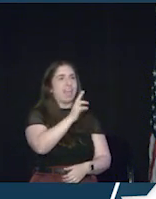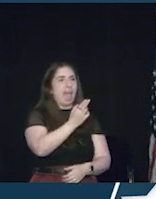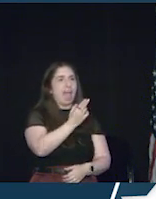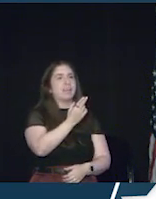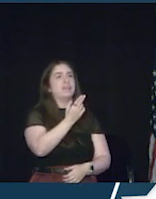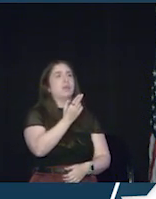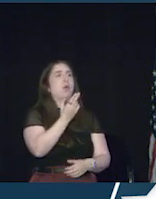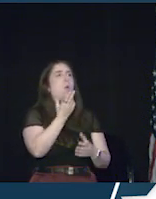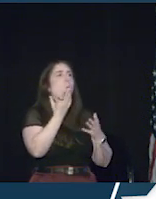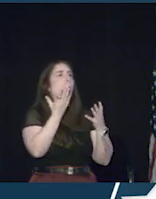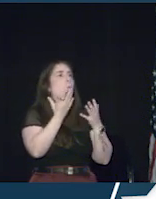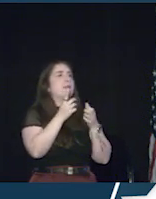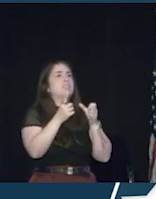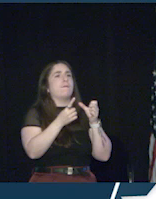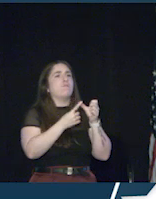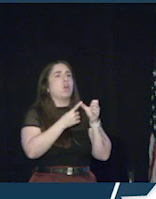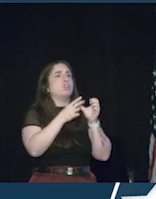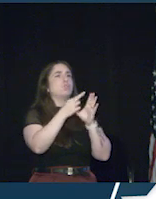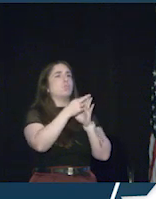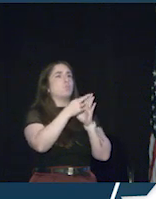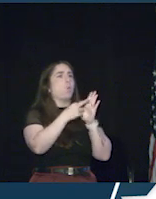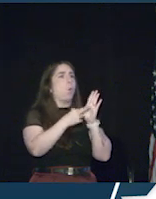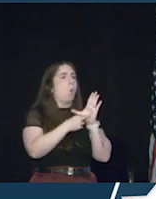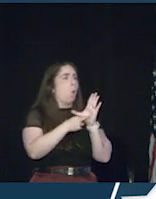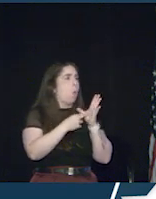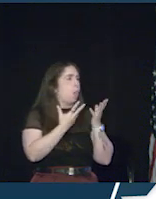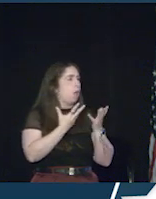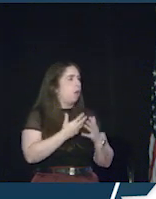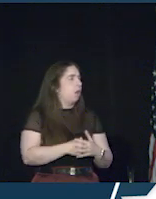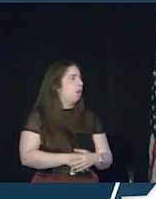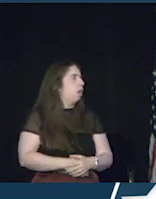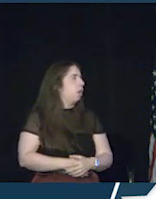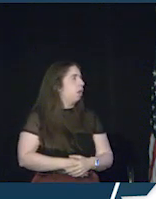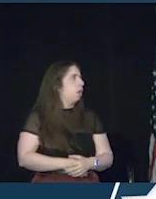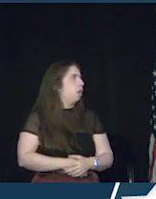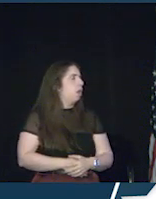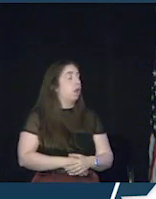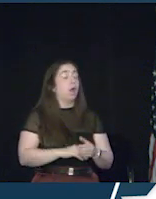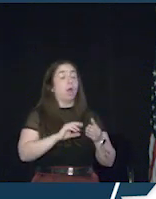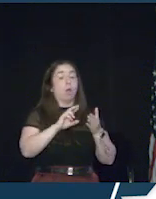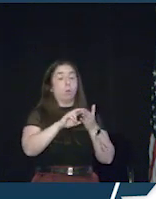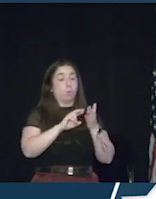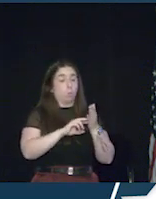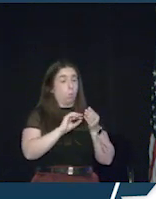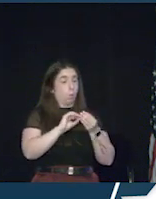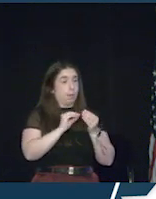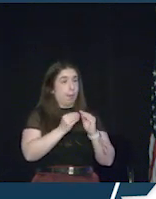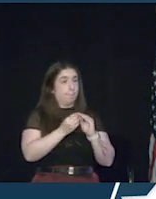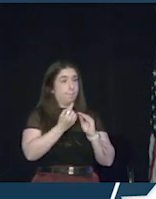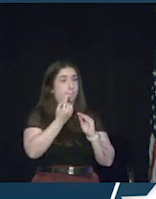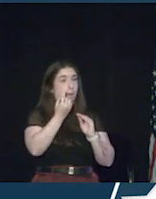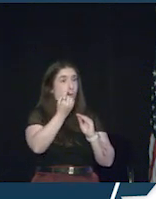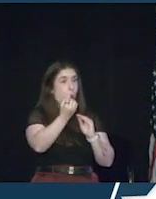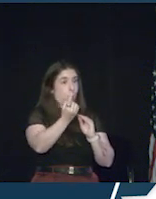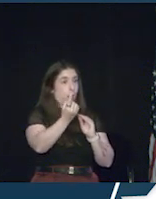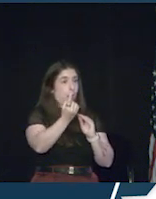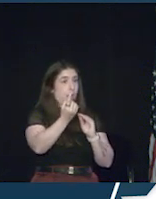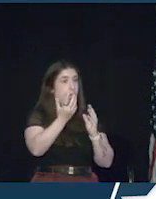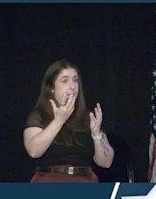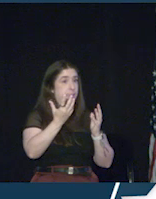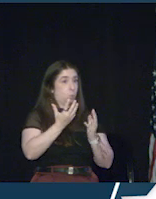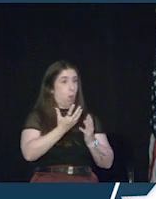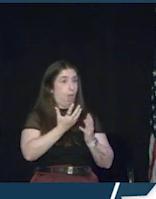What's the first rule? Rule number one is party. Will